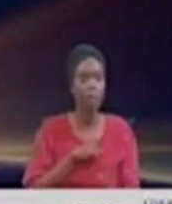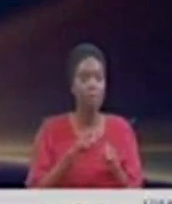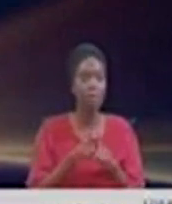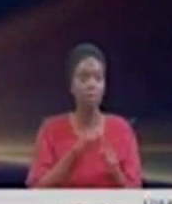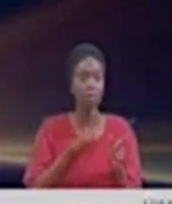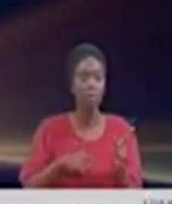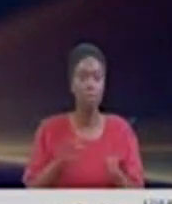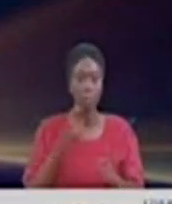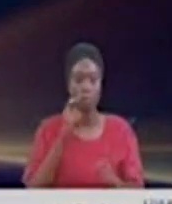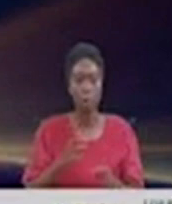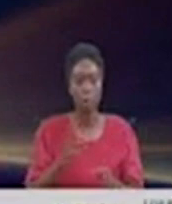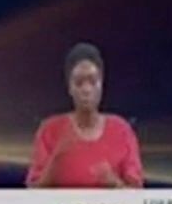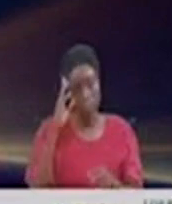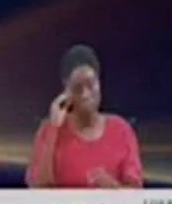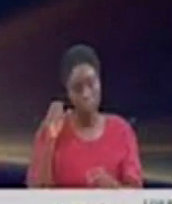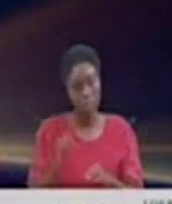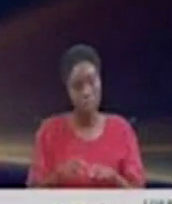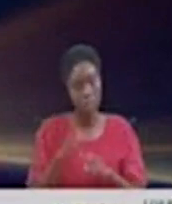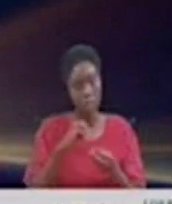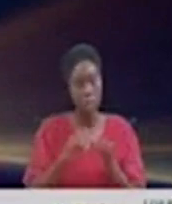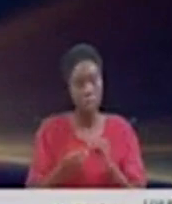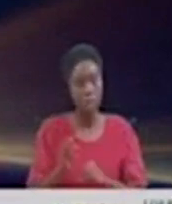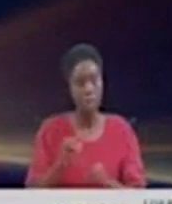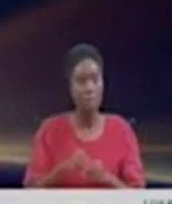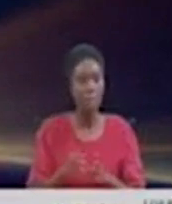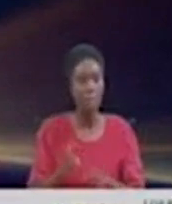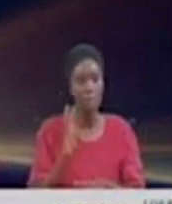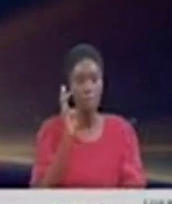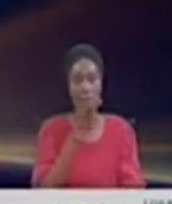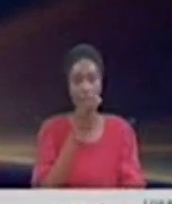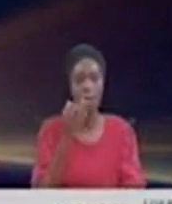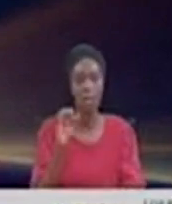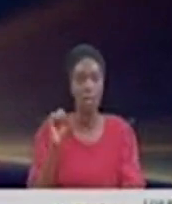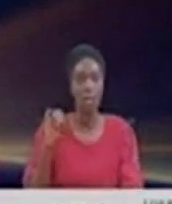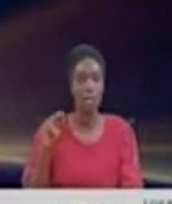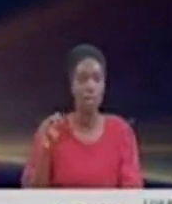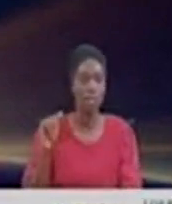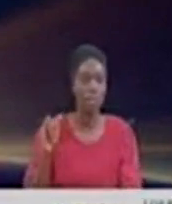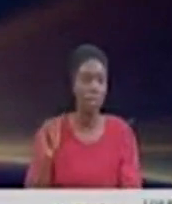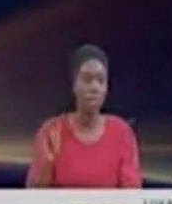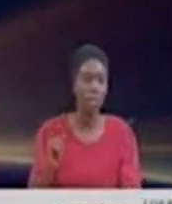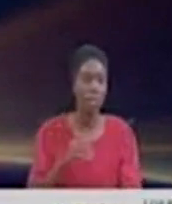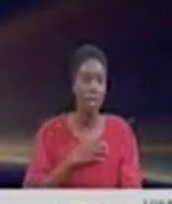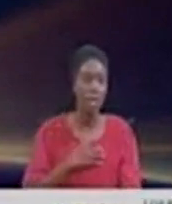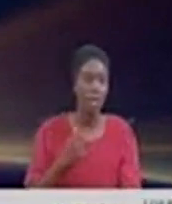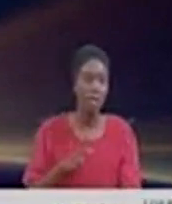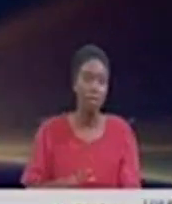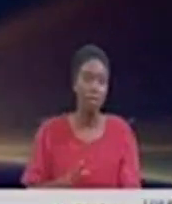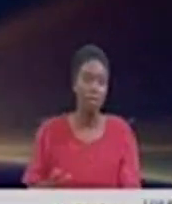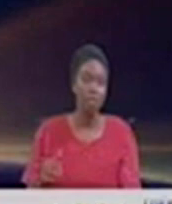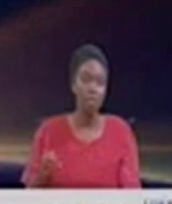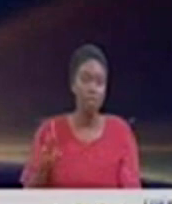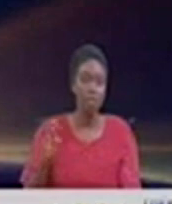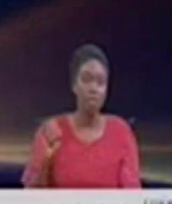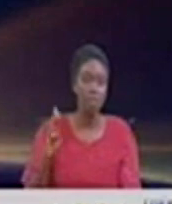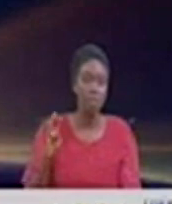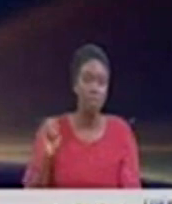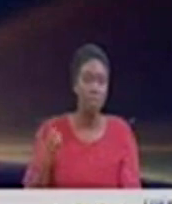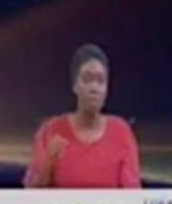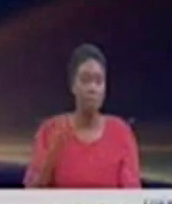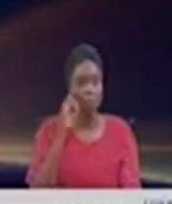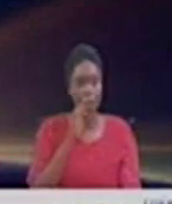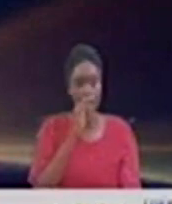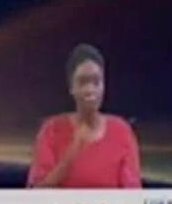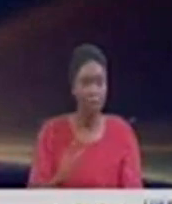Lord commanded Moses, so he numbered them in the wilderness of Sinai. And the children of Reuben, Israel's eldest